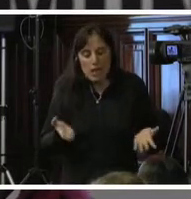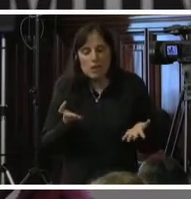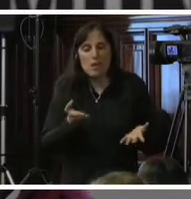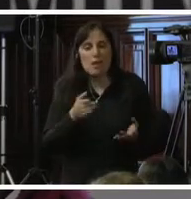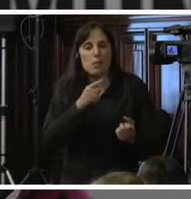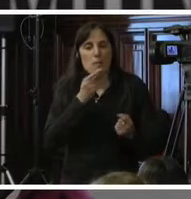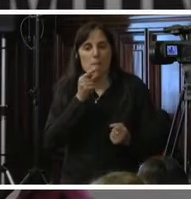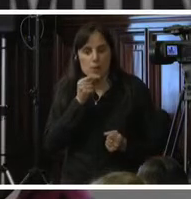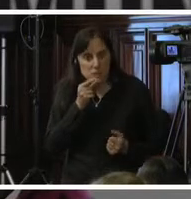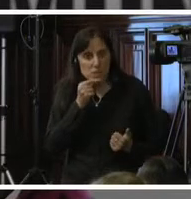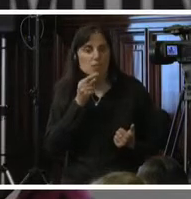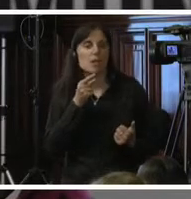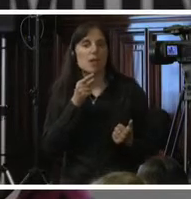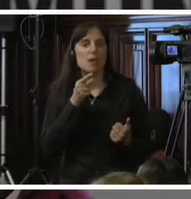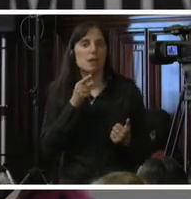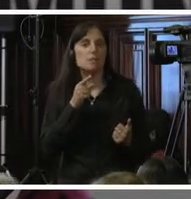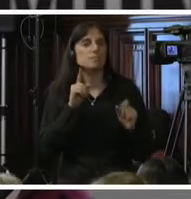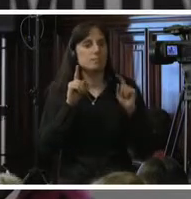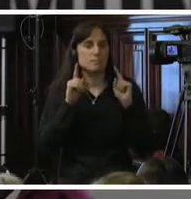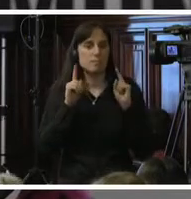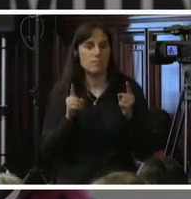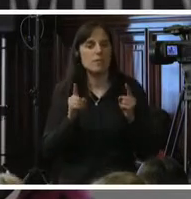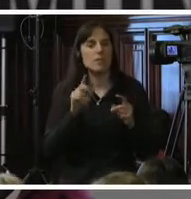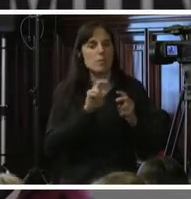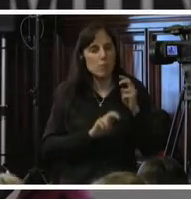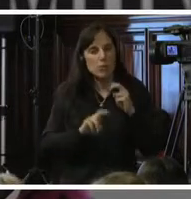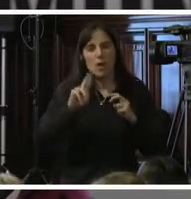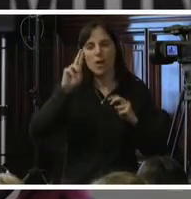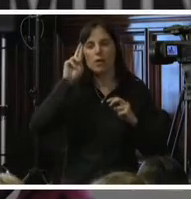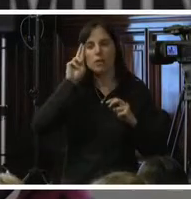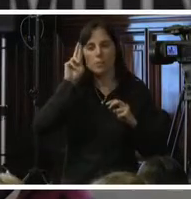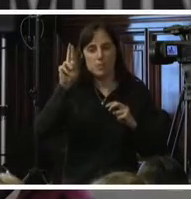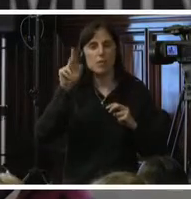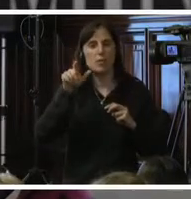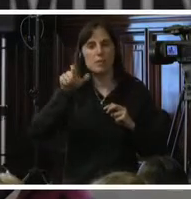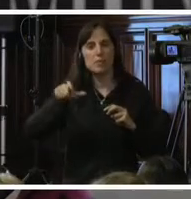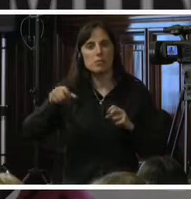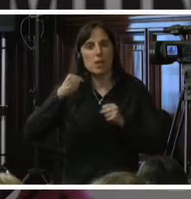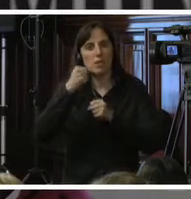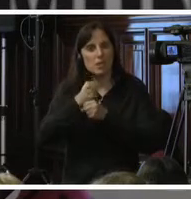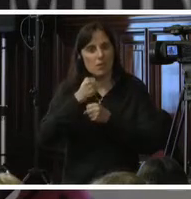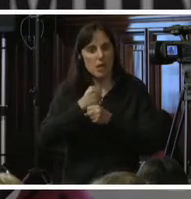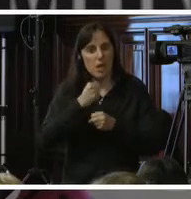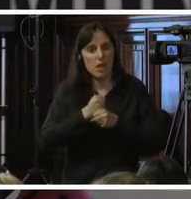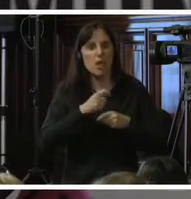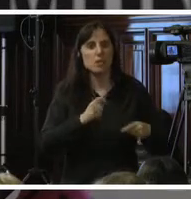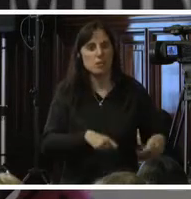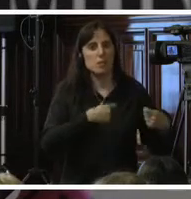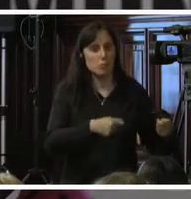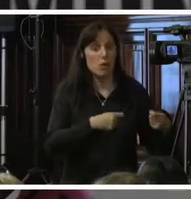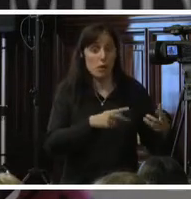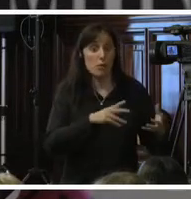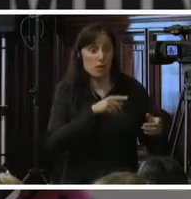to treat with sex workers respectively and get their help to identify and